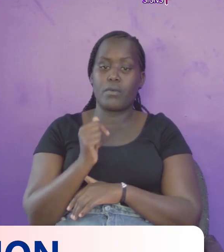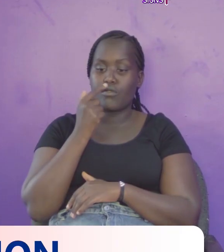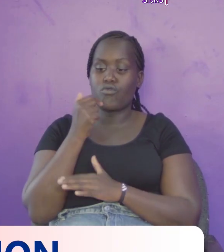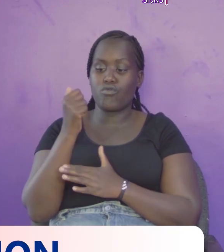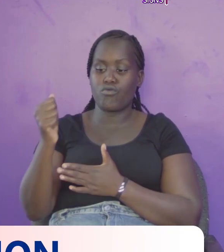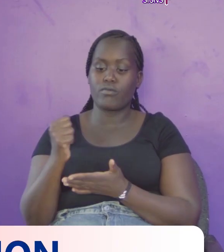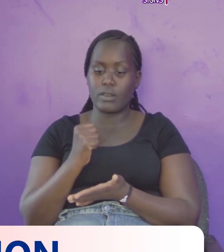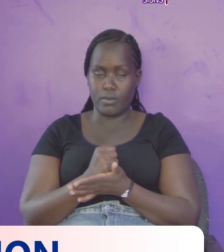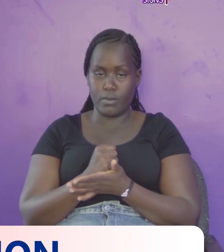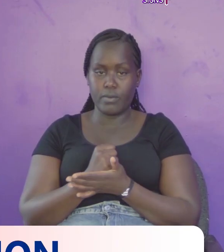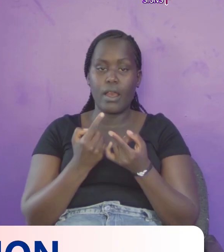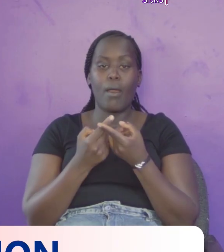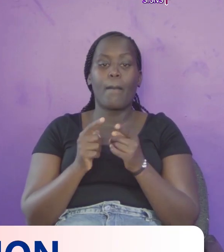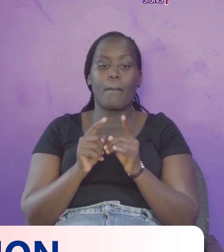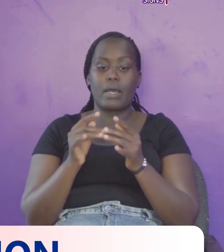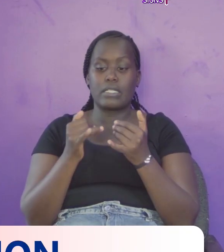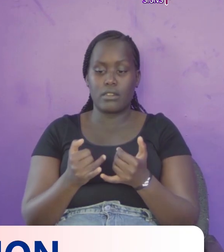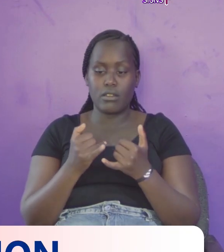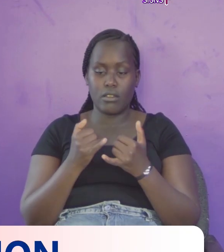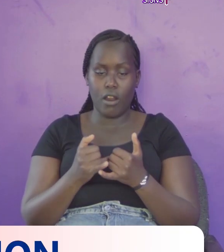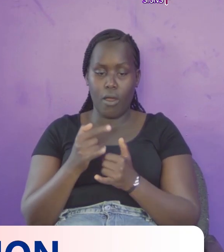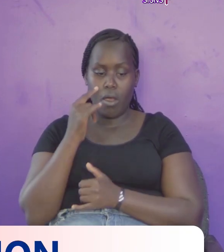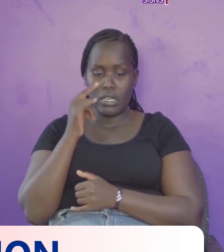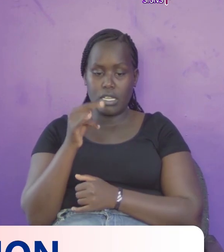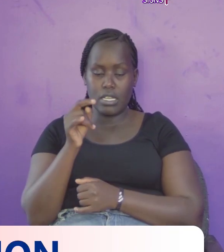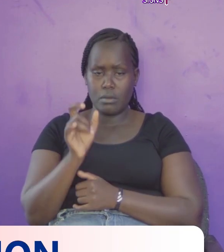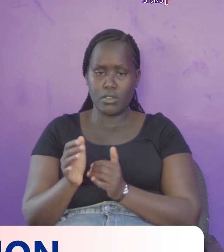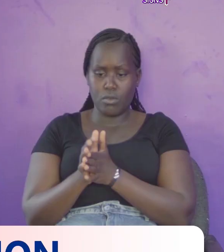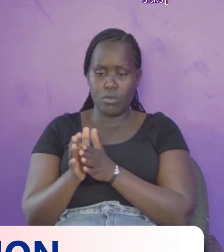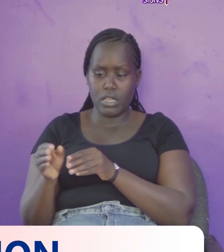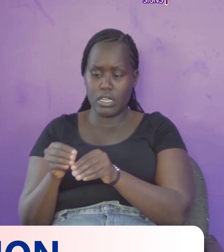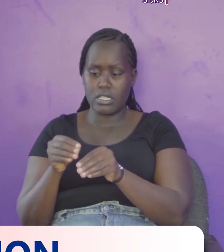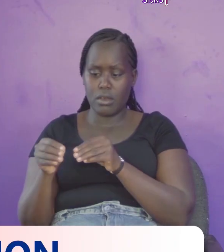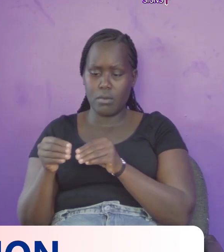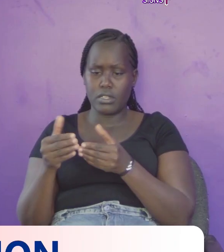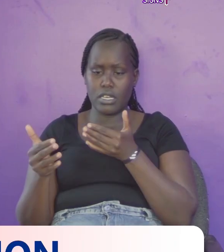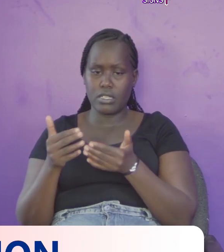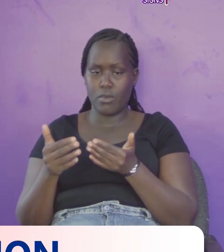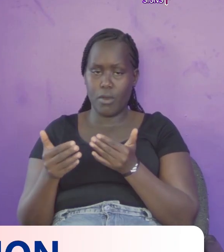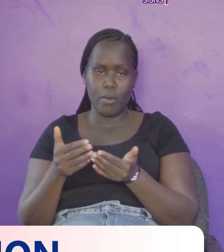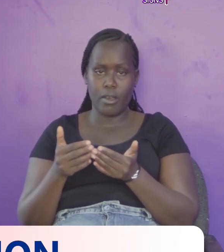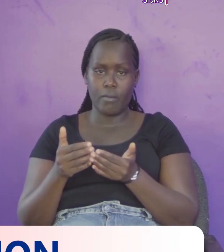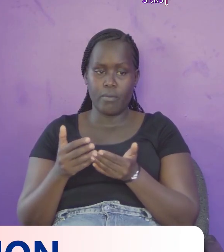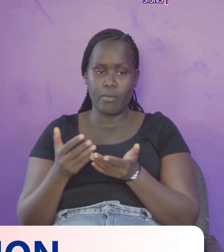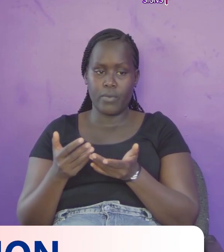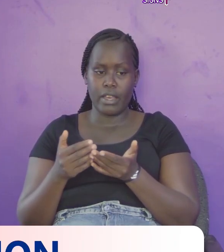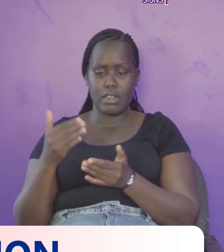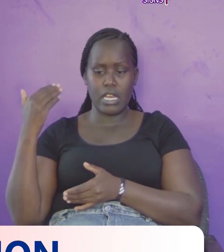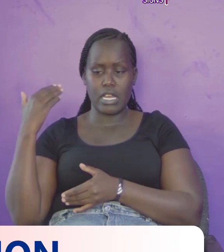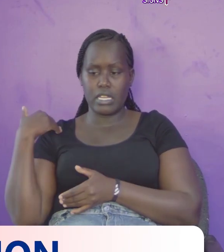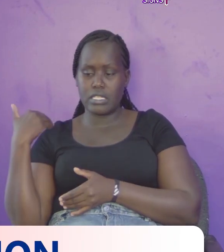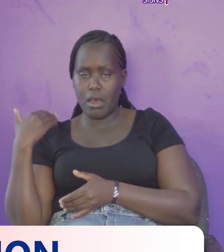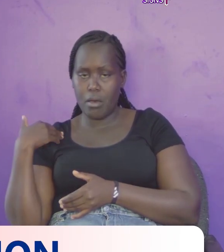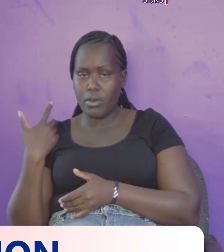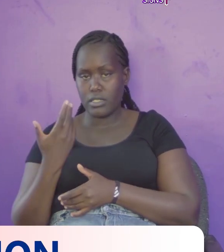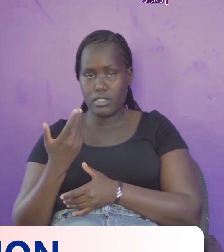employed. But now they see this person with a disability as maybe a nuisance. You are seen as a liability.